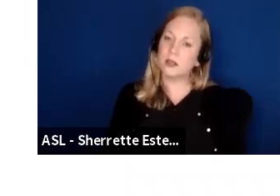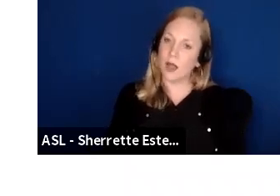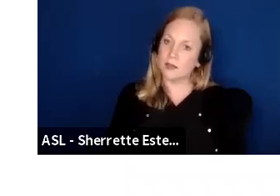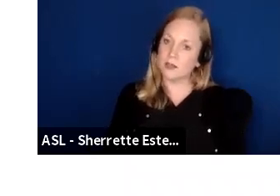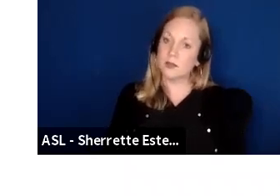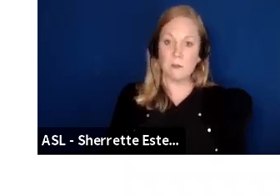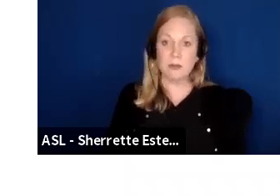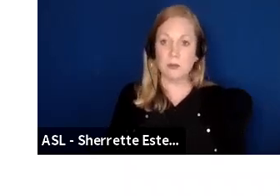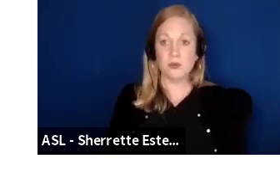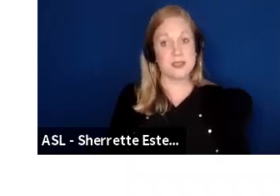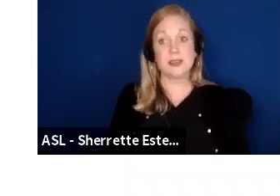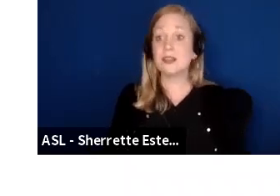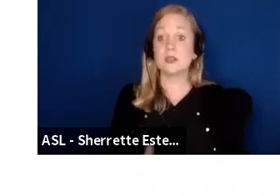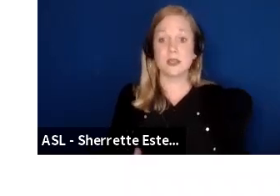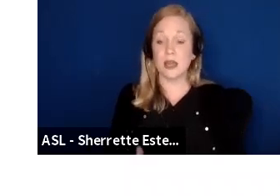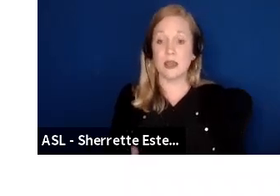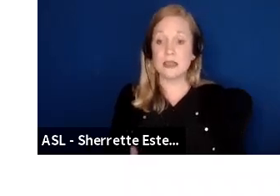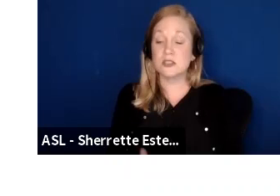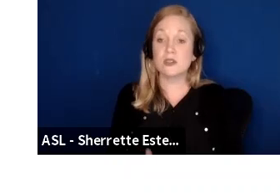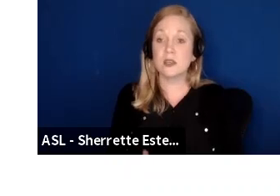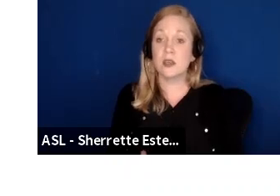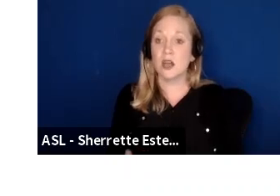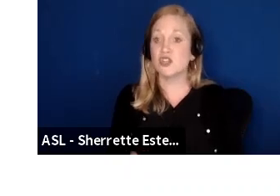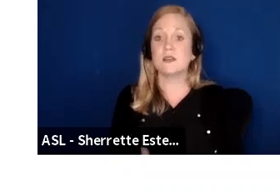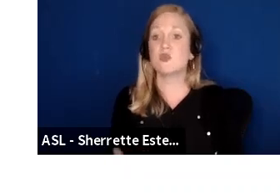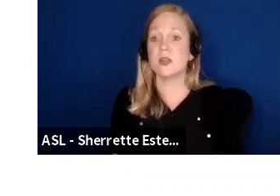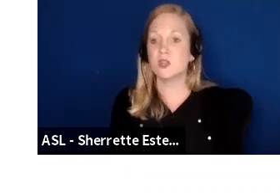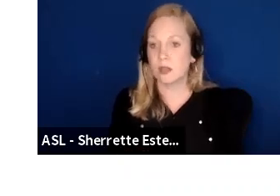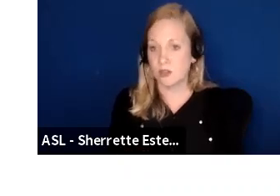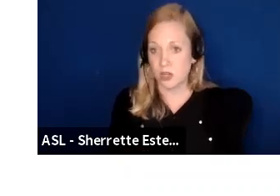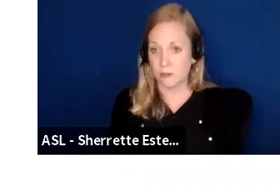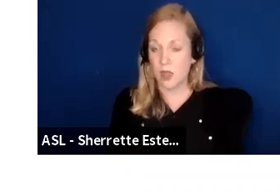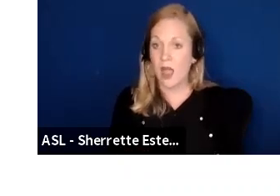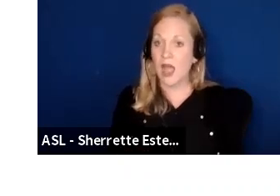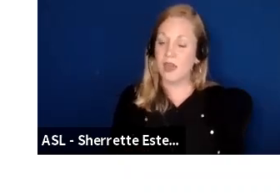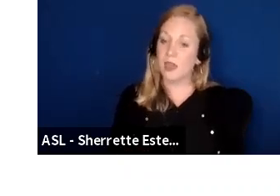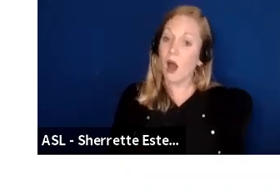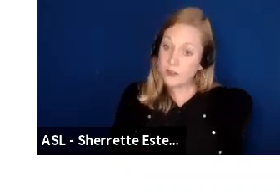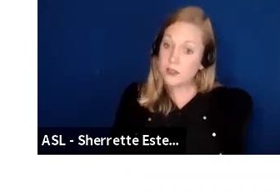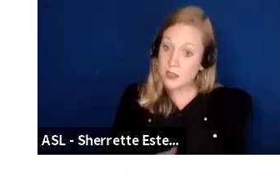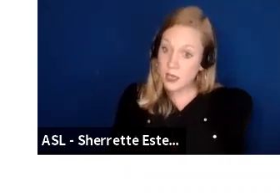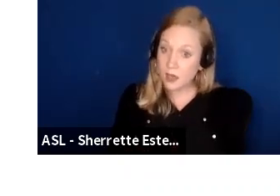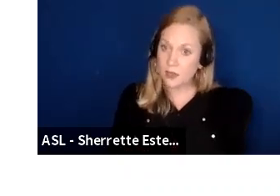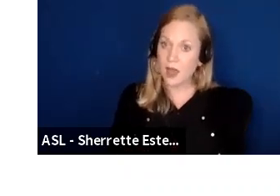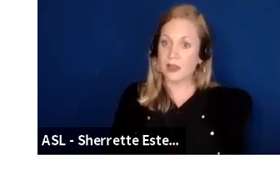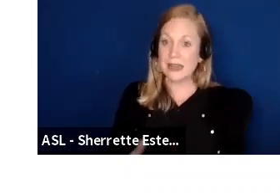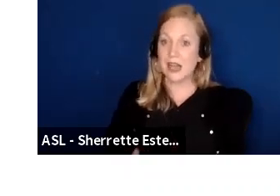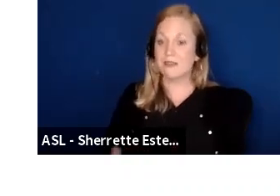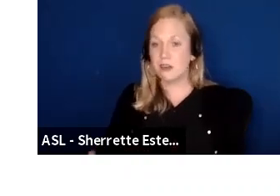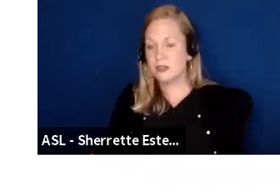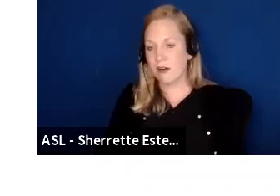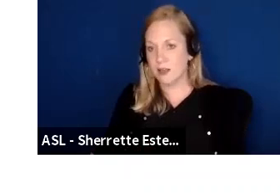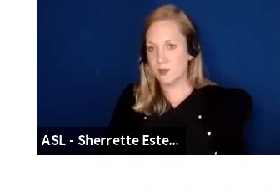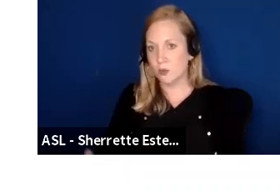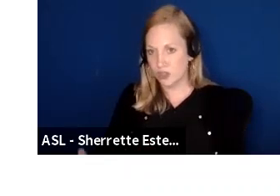who wears glasses may be able to see clearly and essentially achieve 20/20 vision. And they often think that any kind